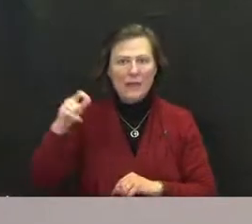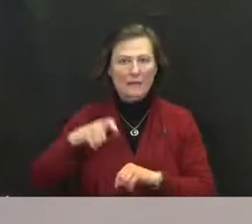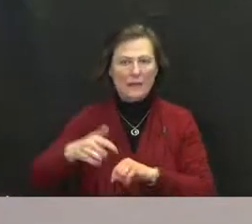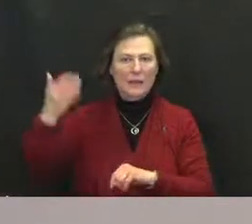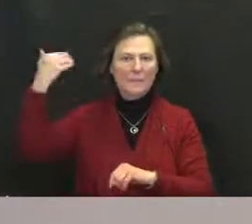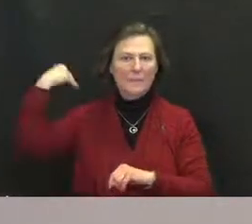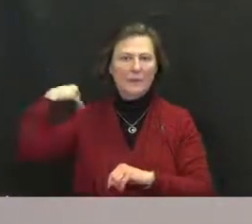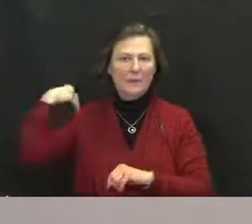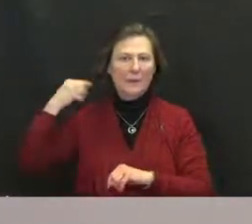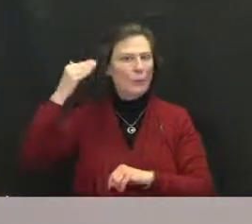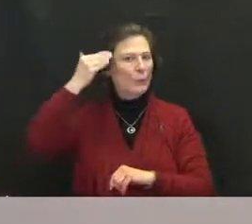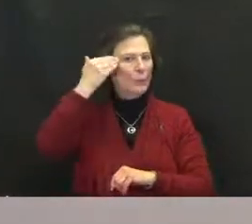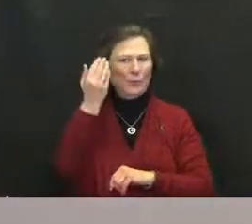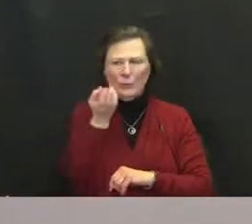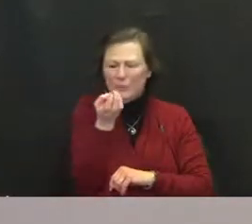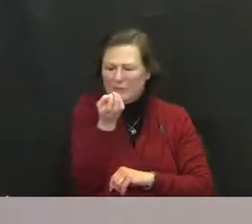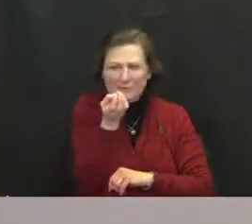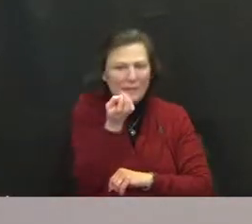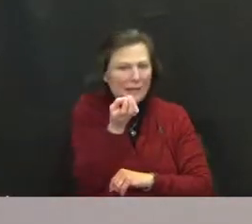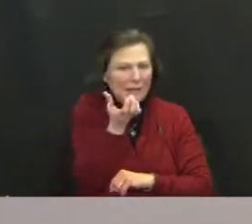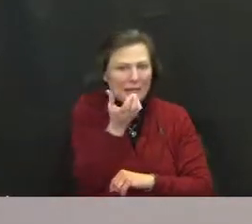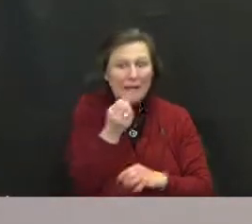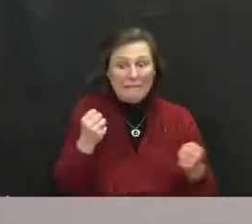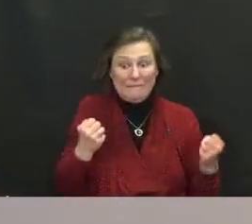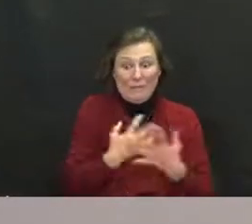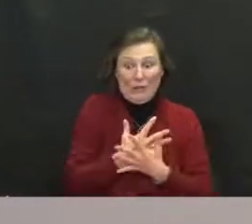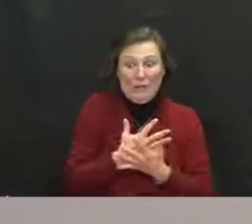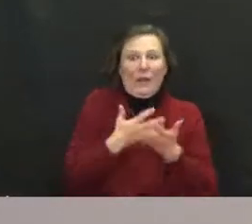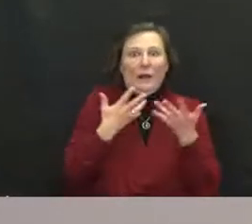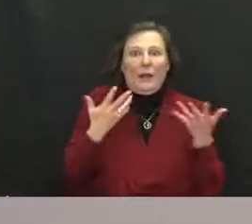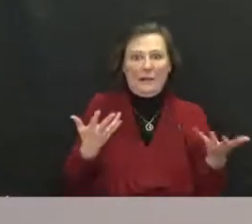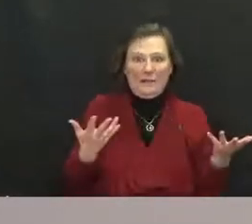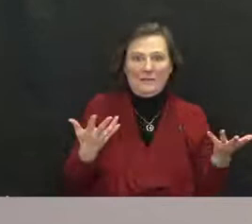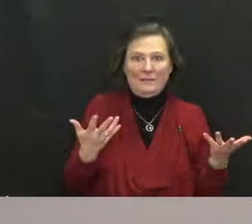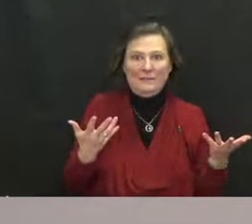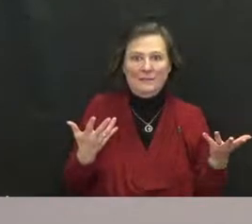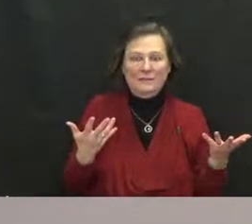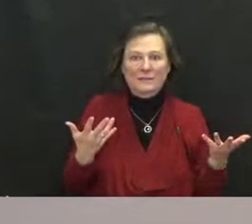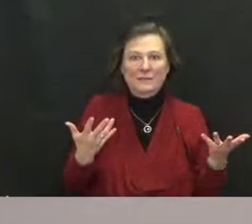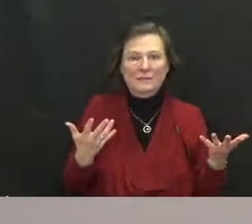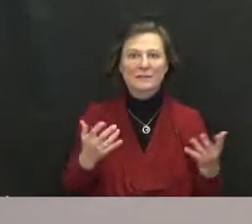We knew so little and feared so much.